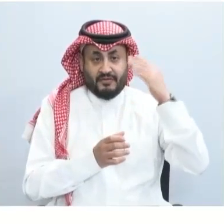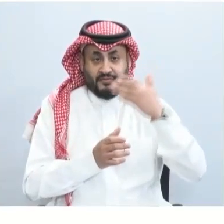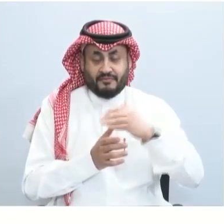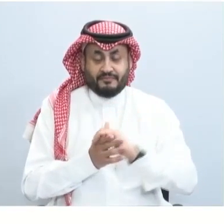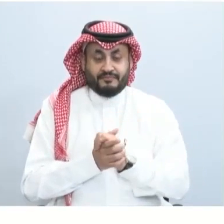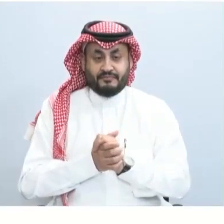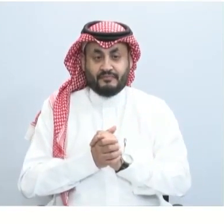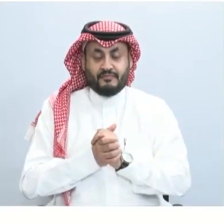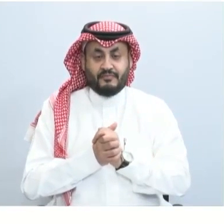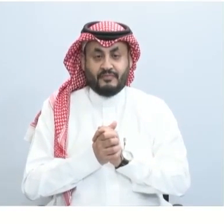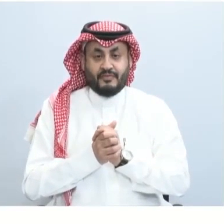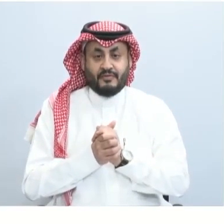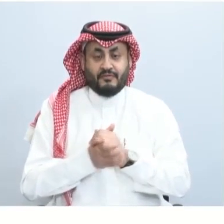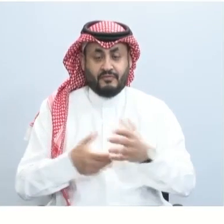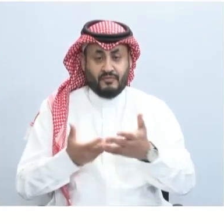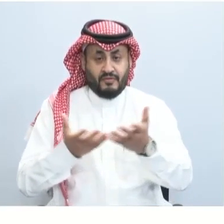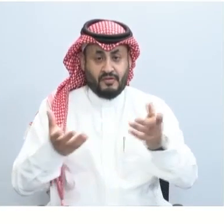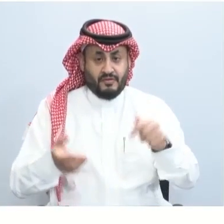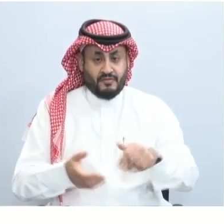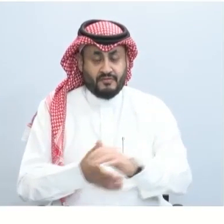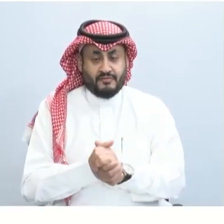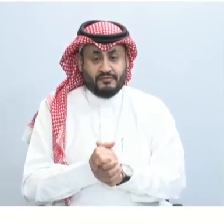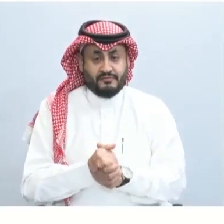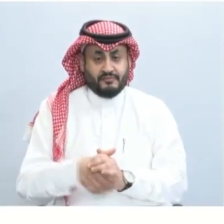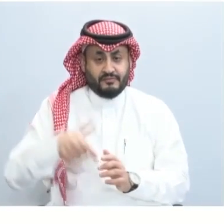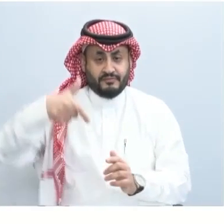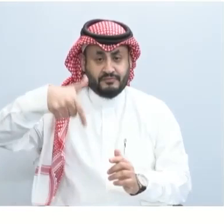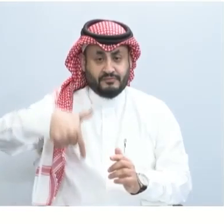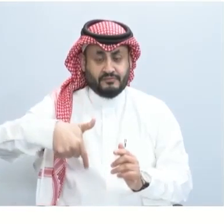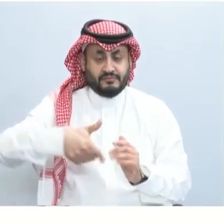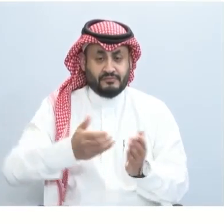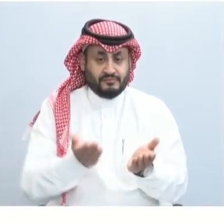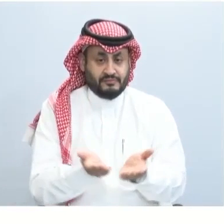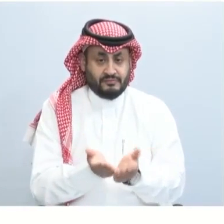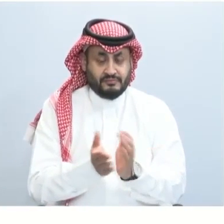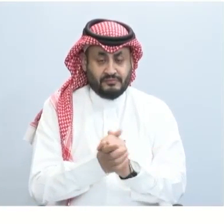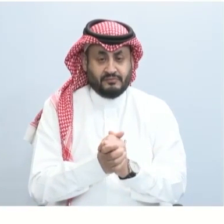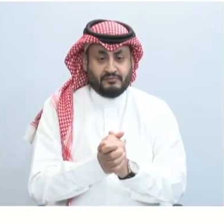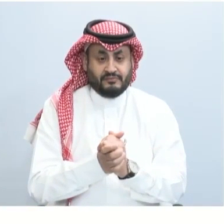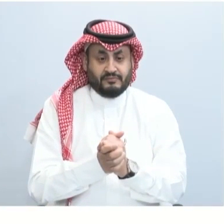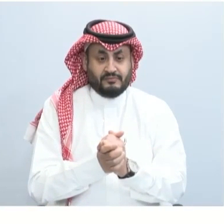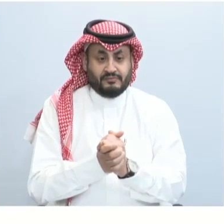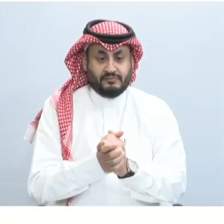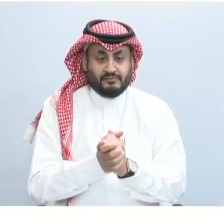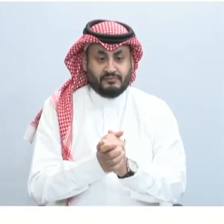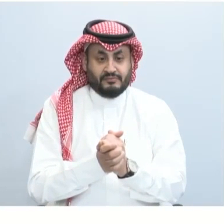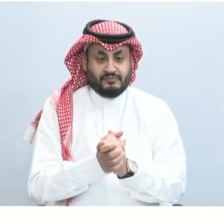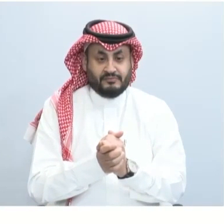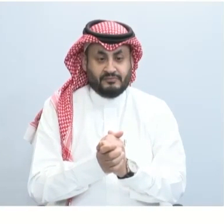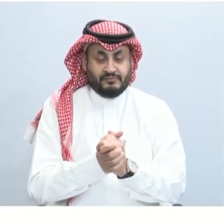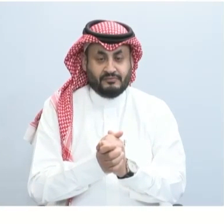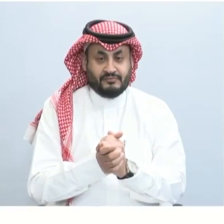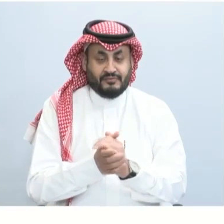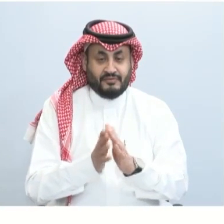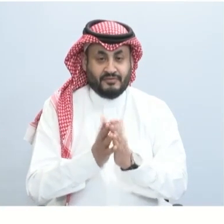Assalamu alaikum wa rahmatullahi wa barakatuh. Welcome everyone in today's class for the 6th elementary grade.